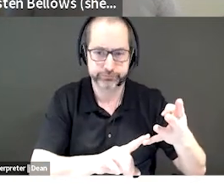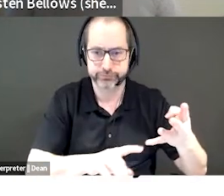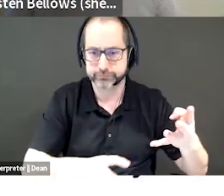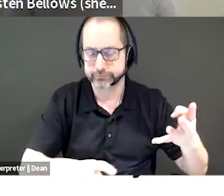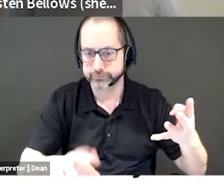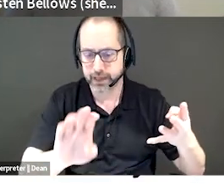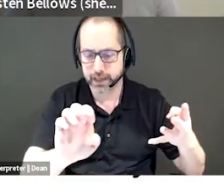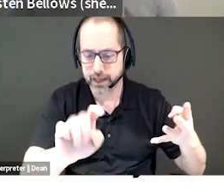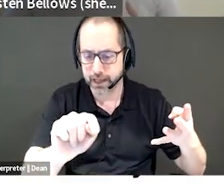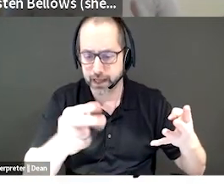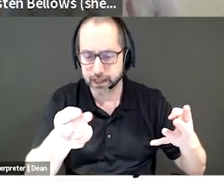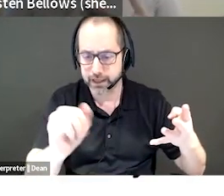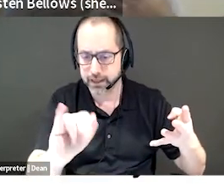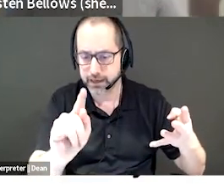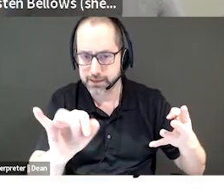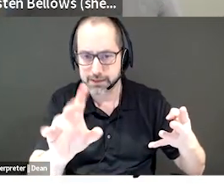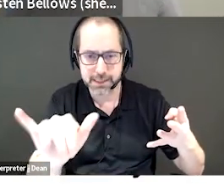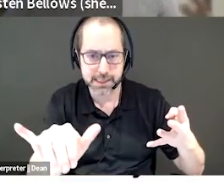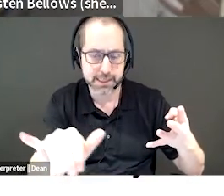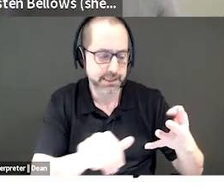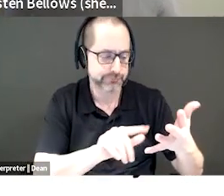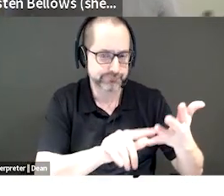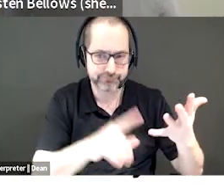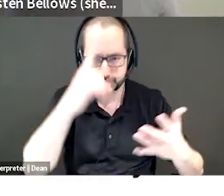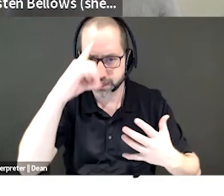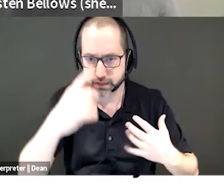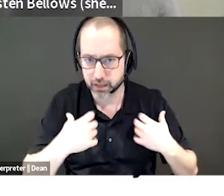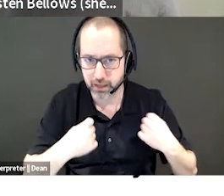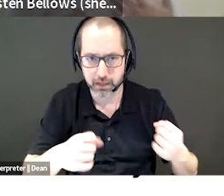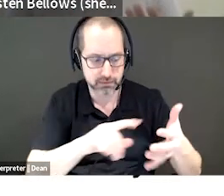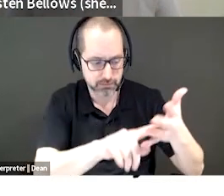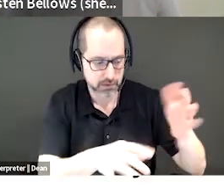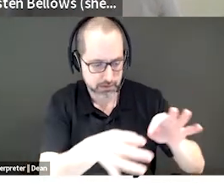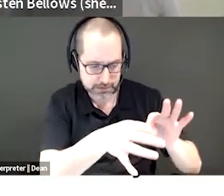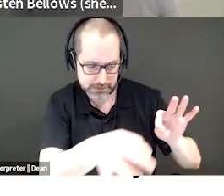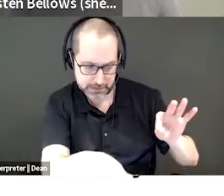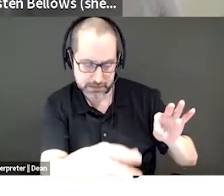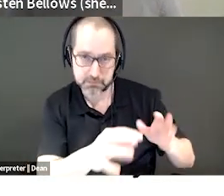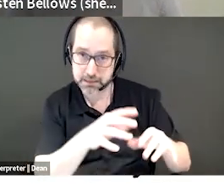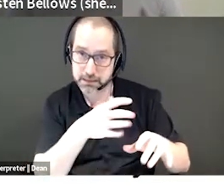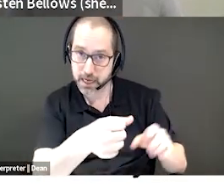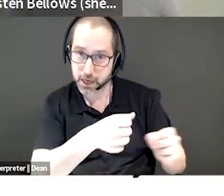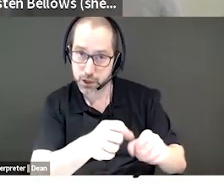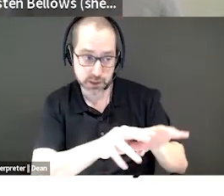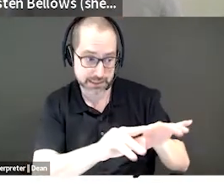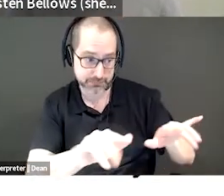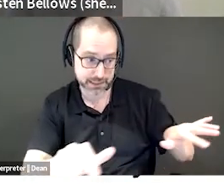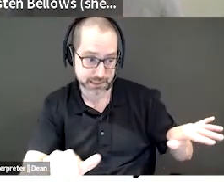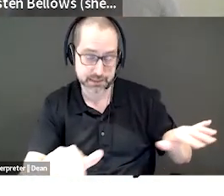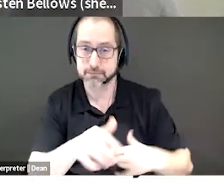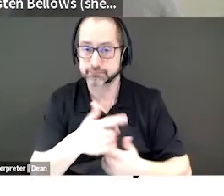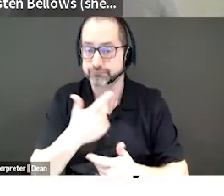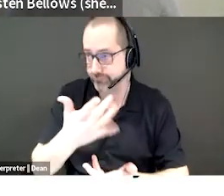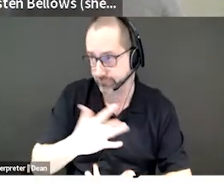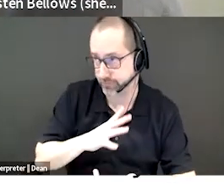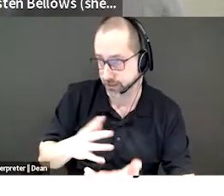gauge if a company will be open to you disclosing earlier on if you feel that is something that you need to